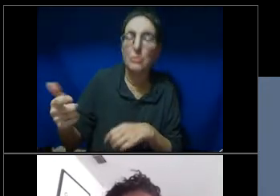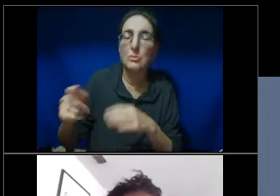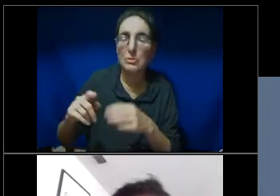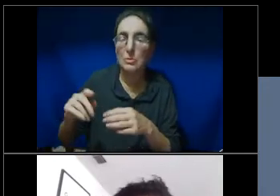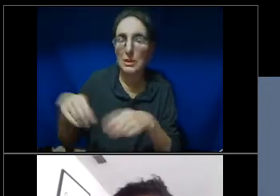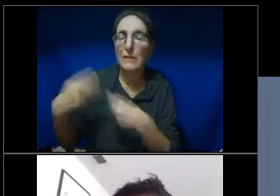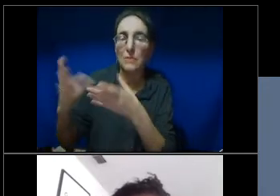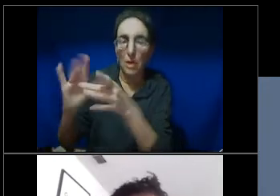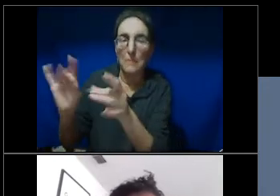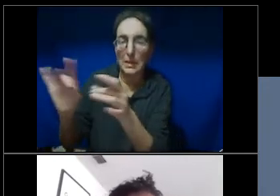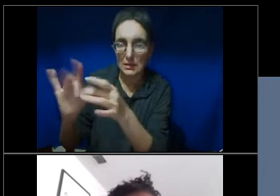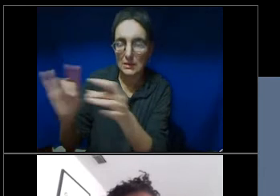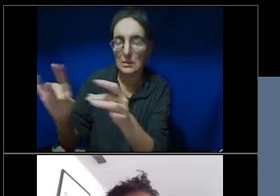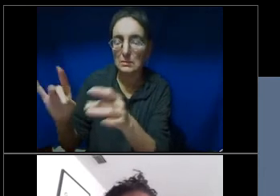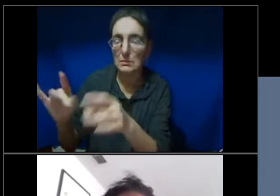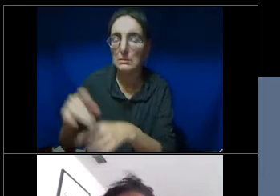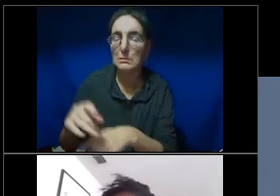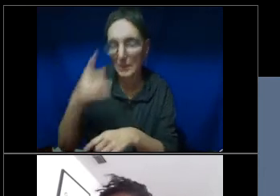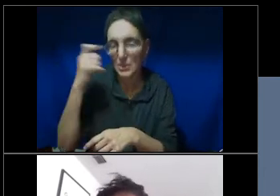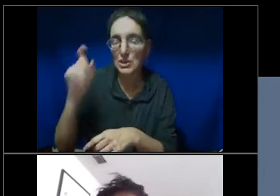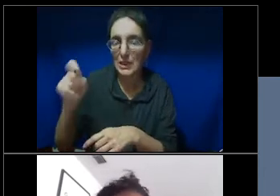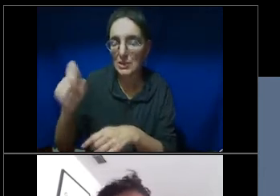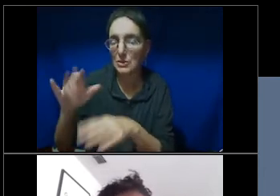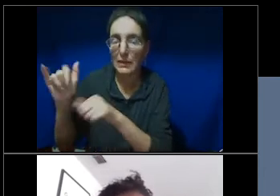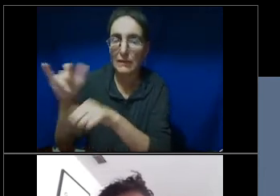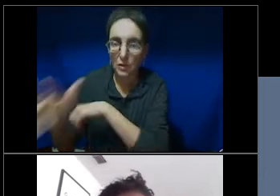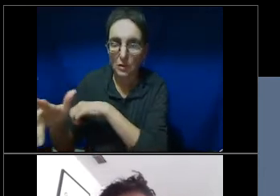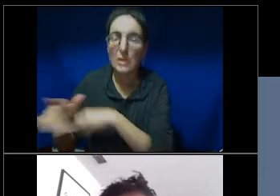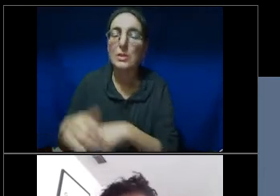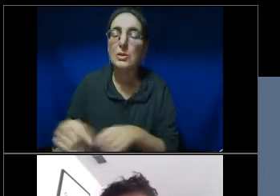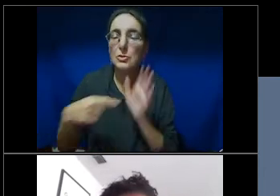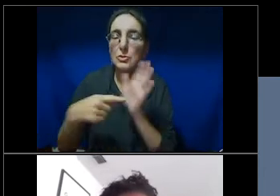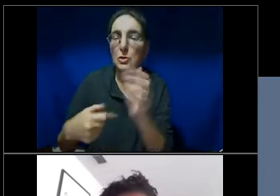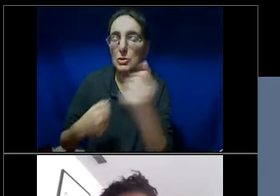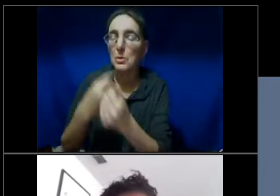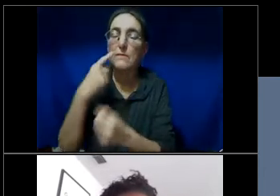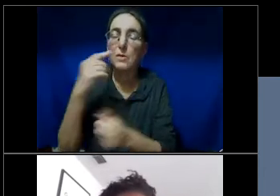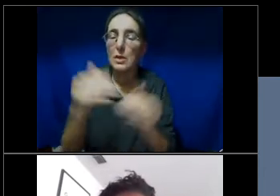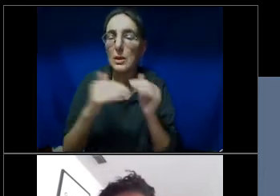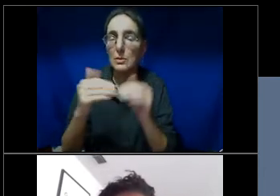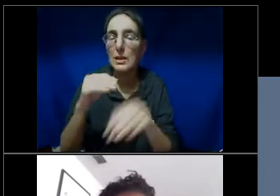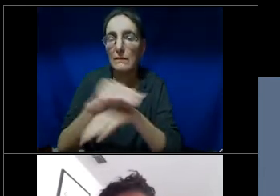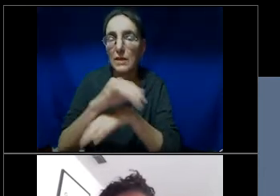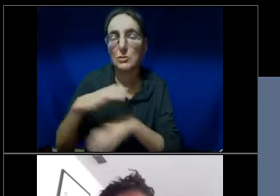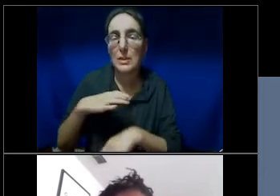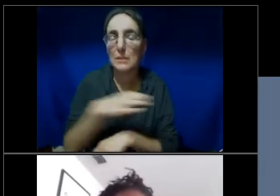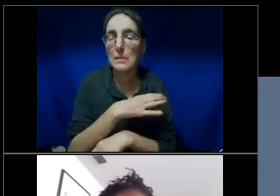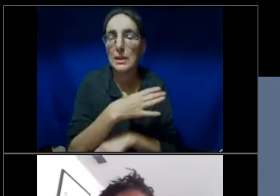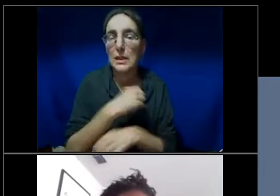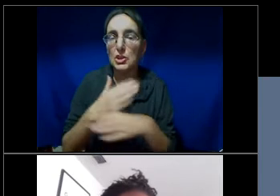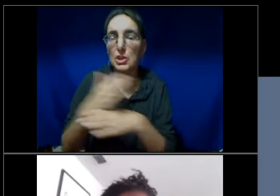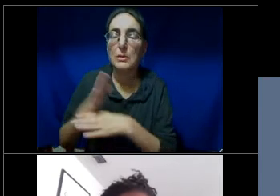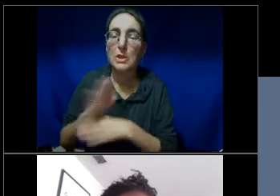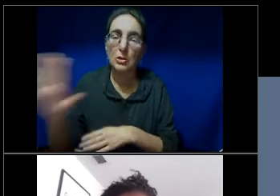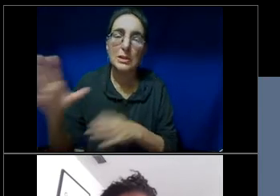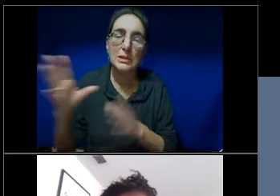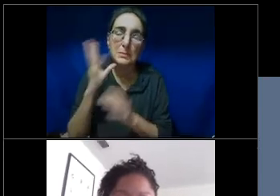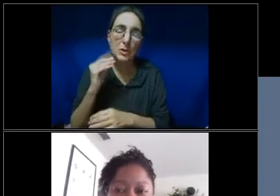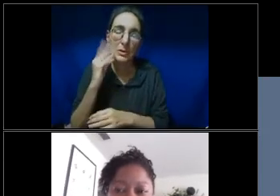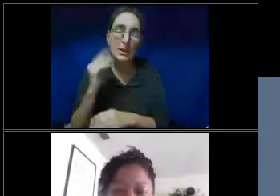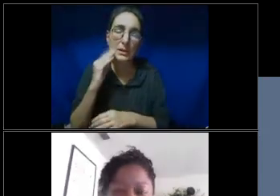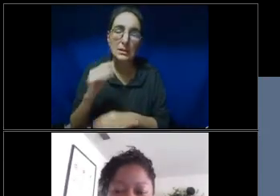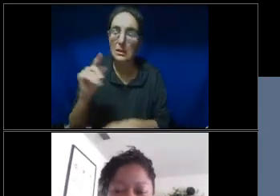top, just in regards to showing support for equity advisory committees and sharing some experience. Tamika,